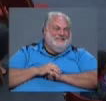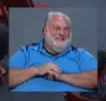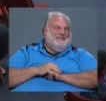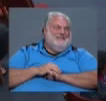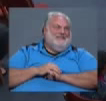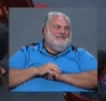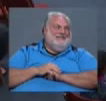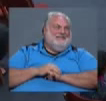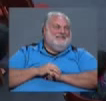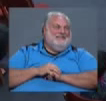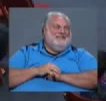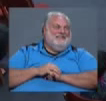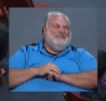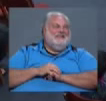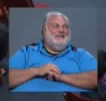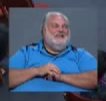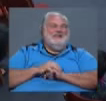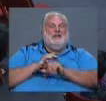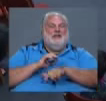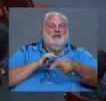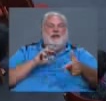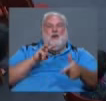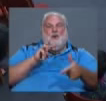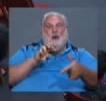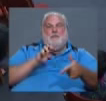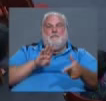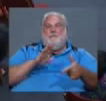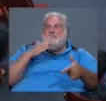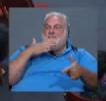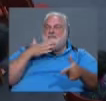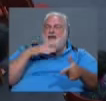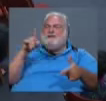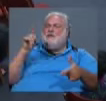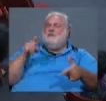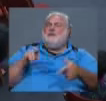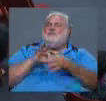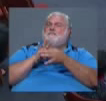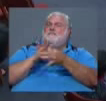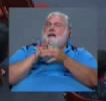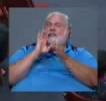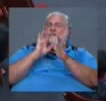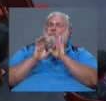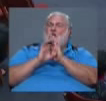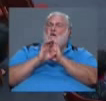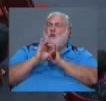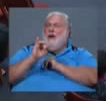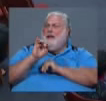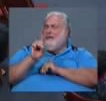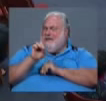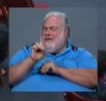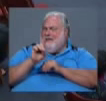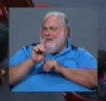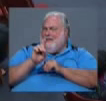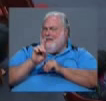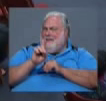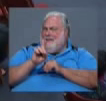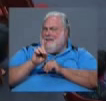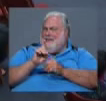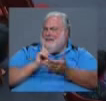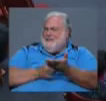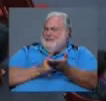Okay, Vice Mayor Webb. Thank you, Mr. Mayor. I have a question about the photo ID issue that